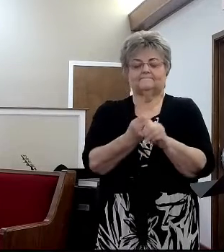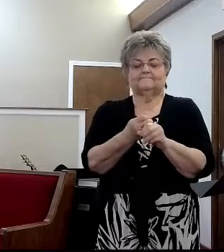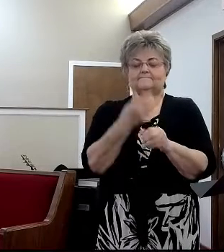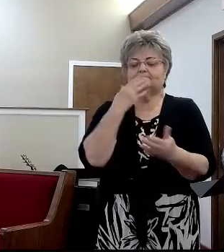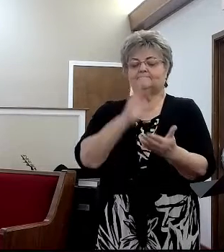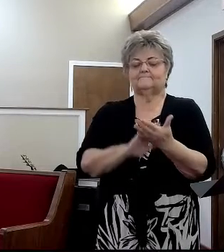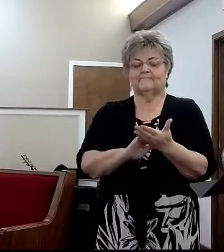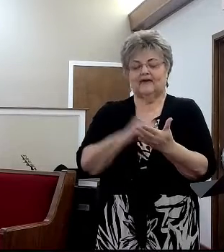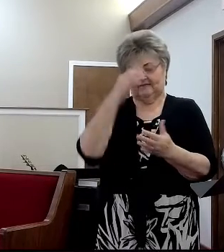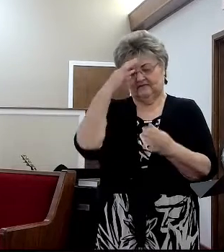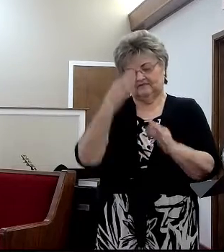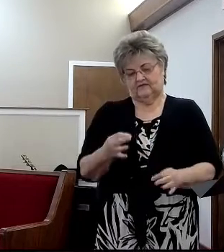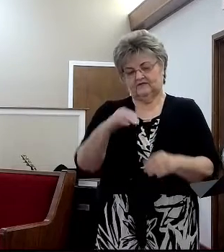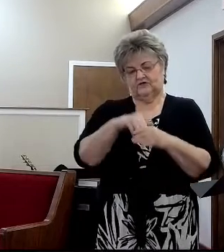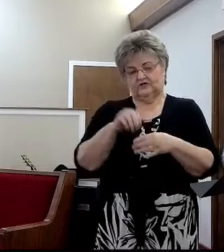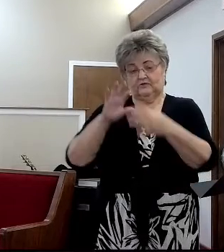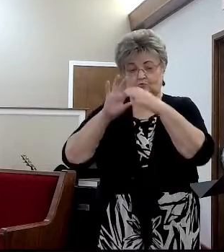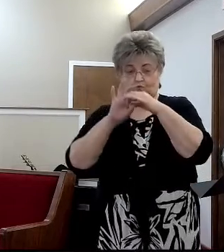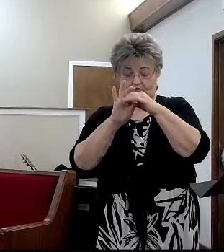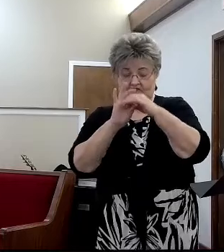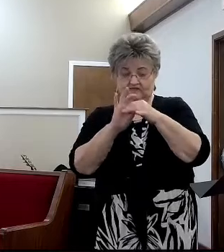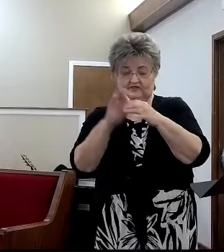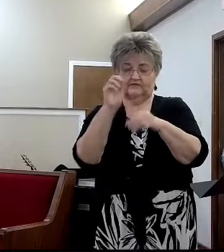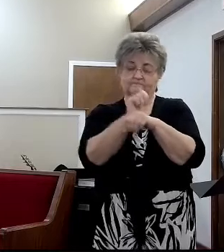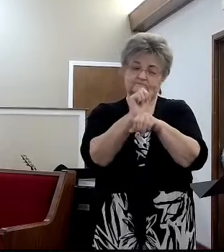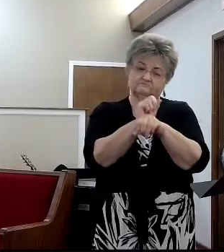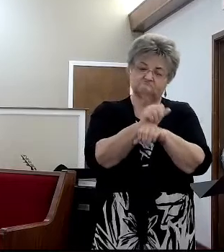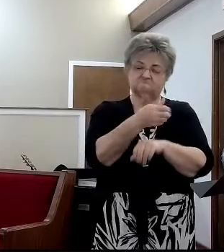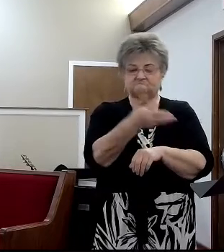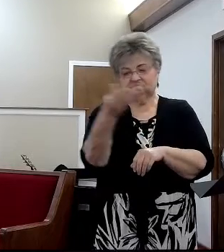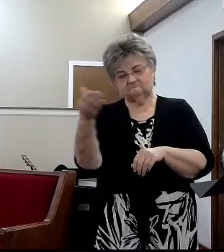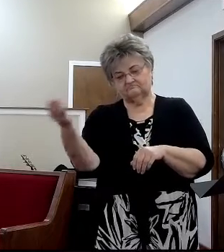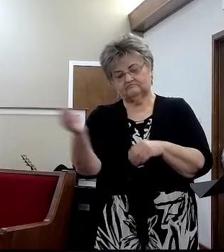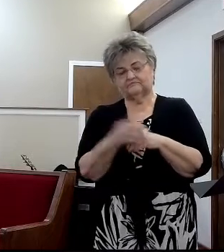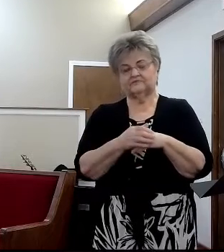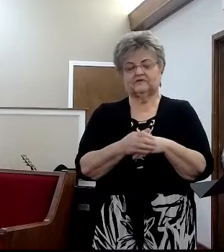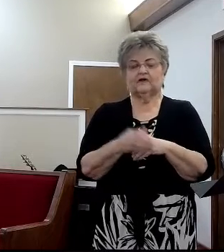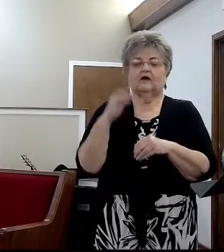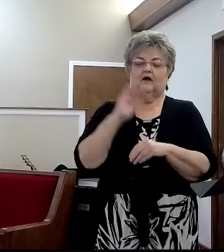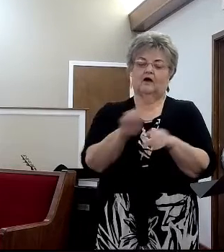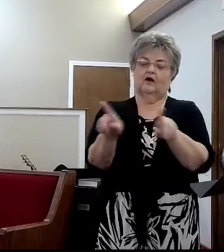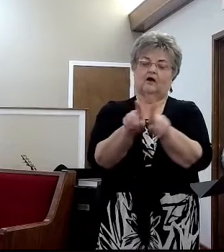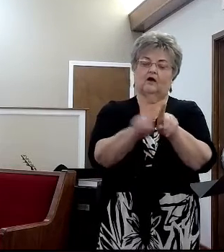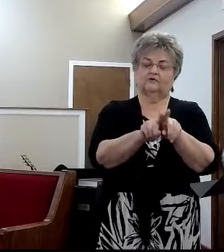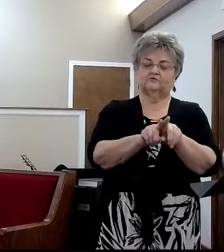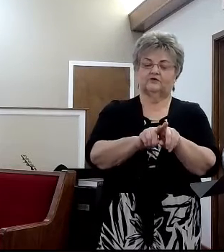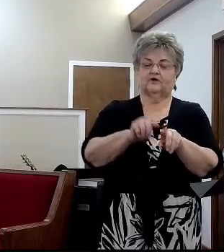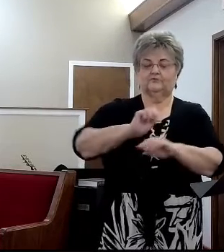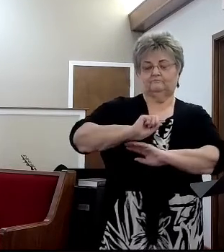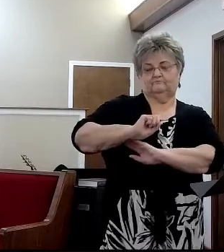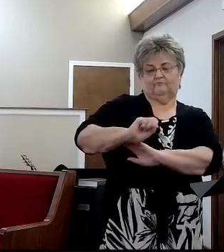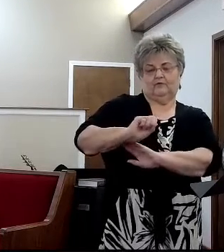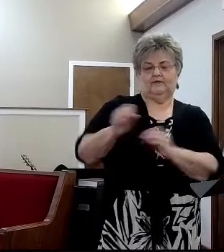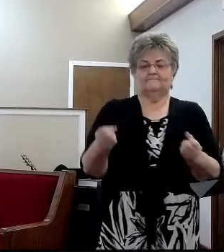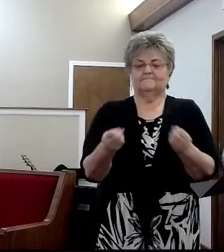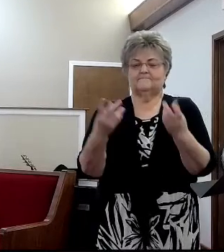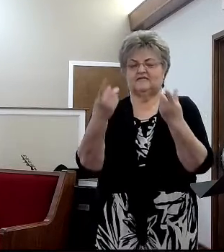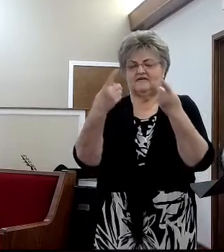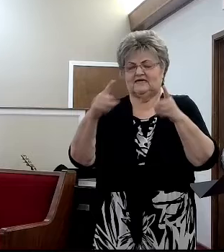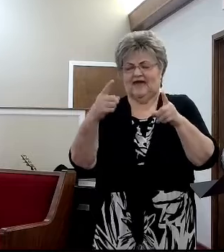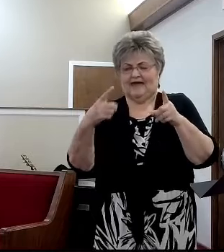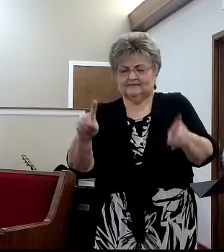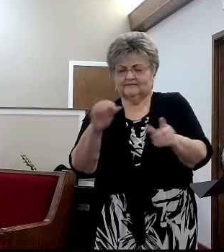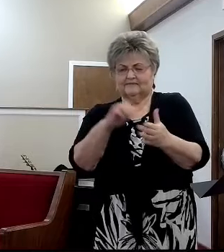etc. Also, if we are wise, we're going to avoid many accidents that foolish people have. We won't